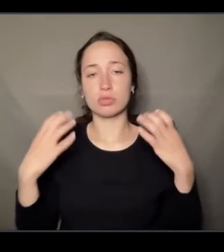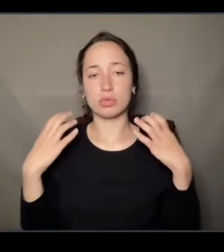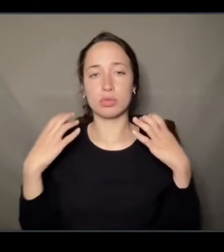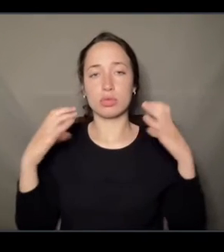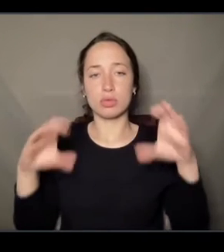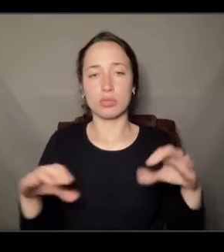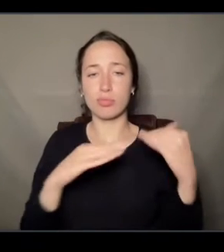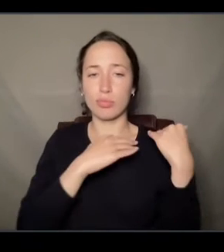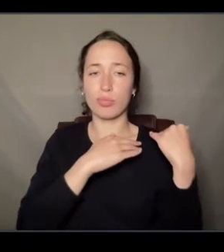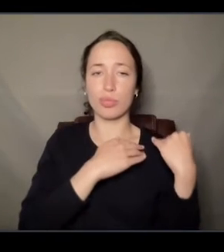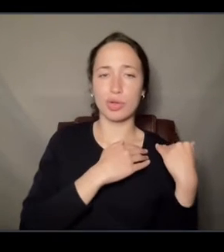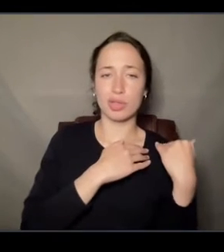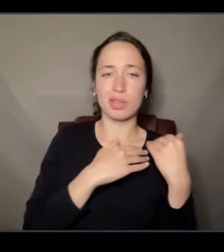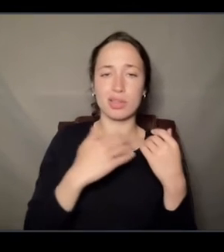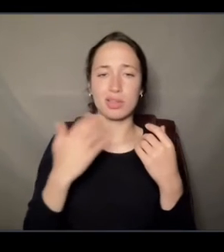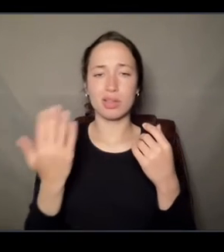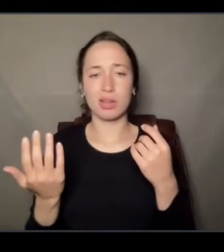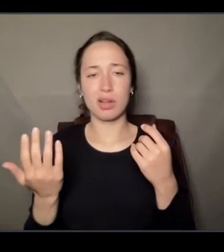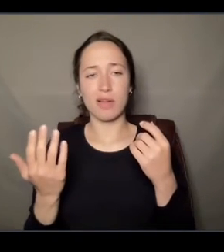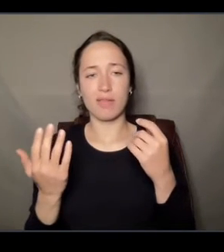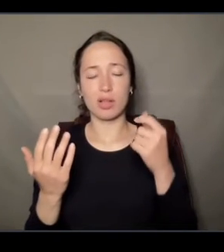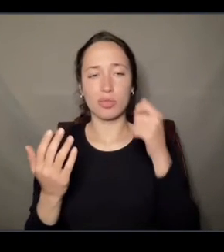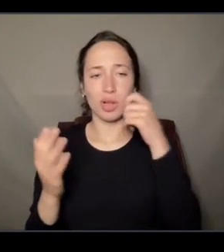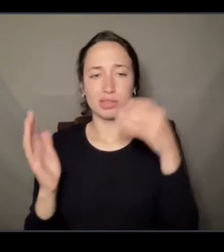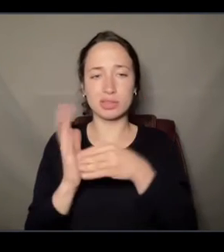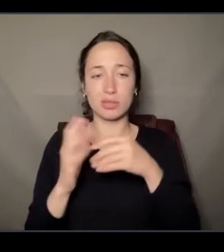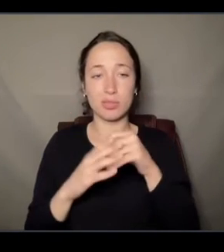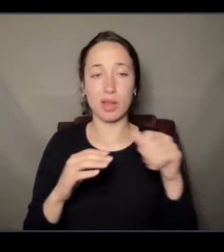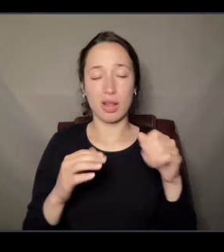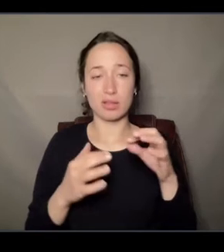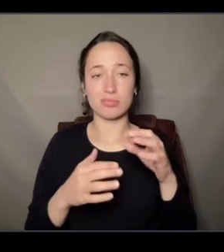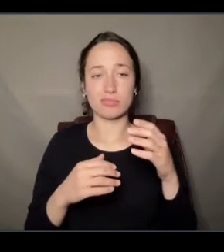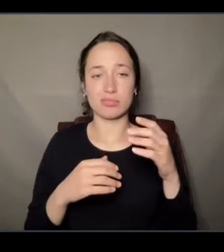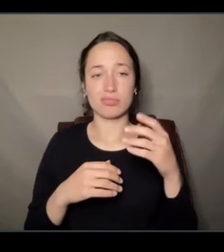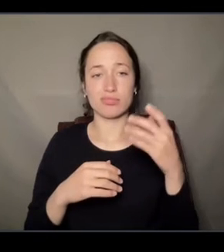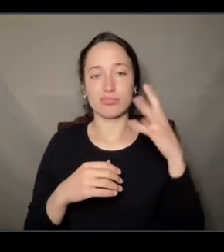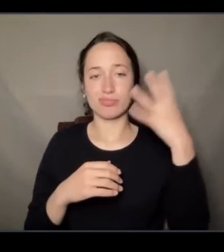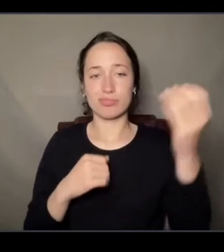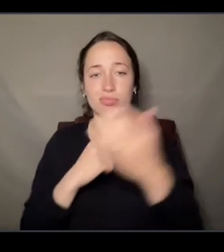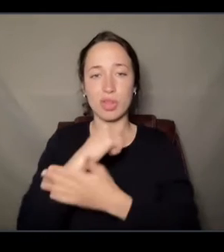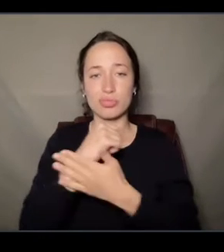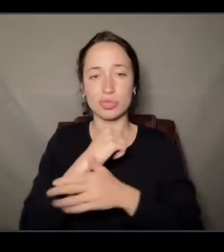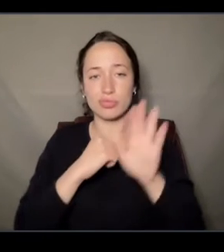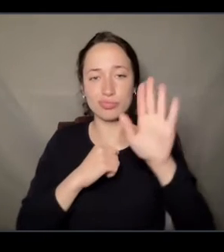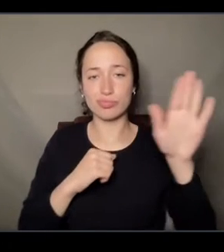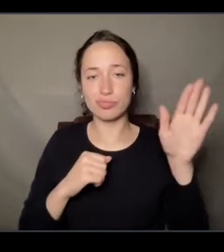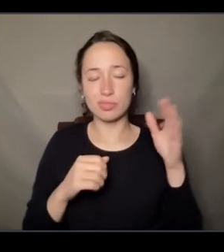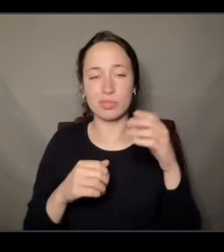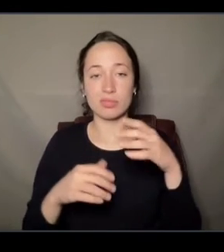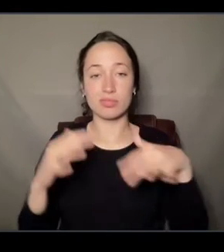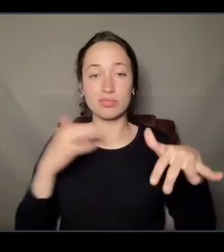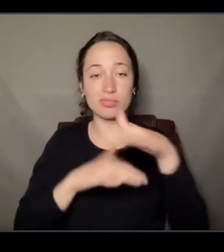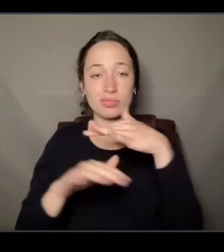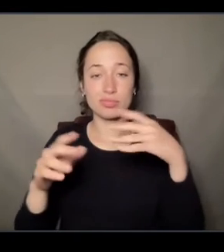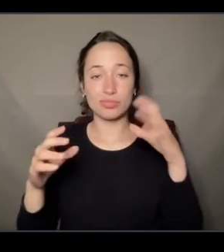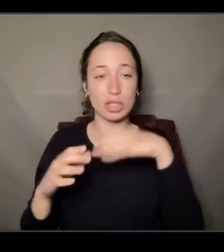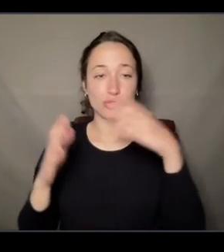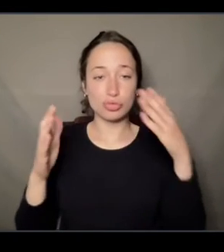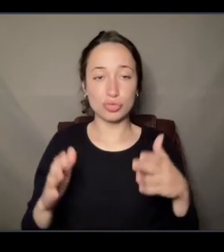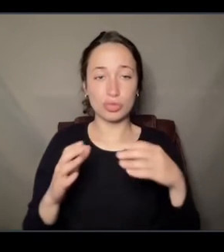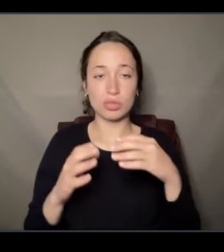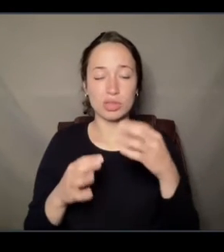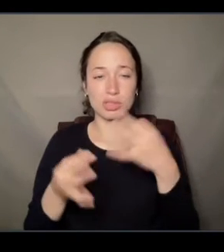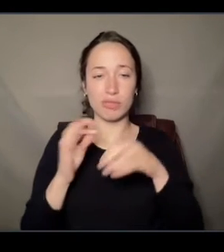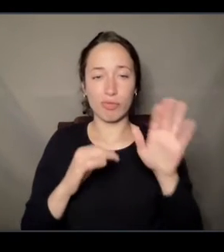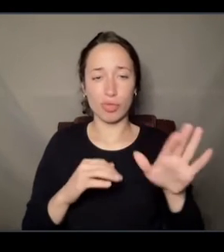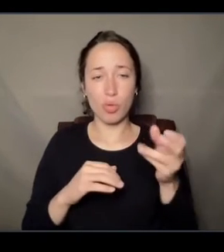is relieved from the burden of racism in a foreign country among strangers rather than in their own country among